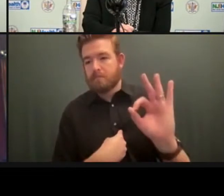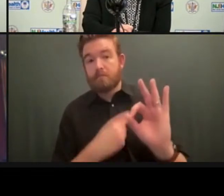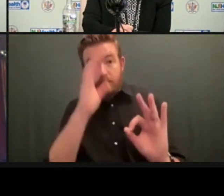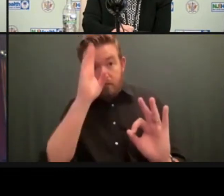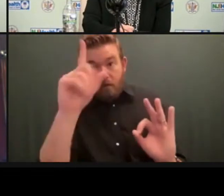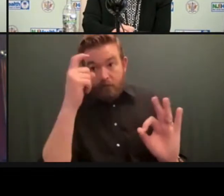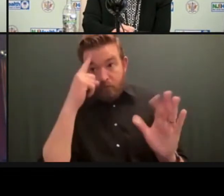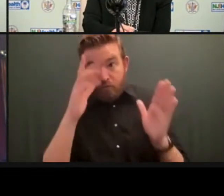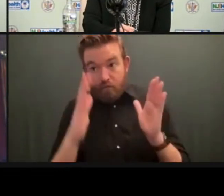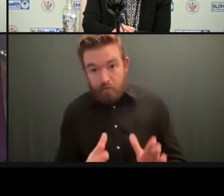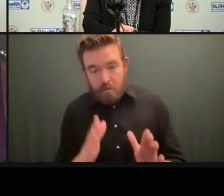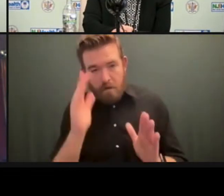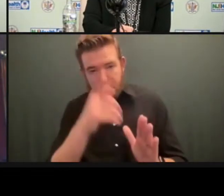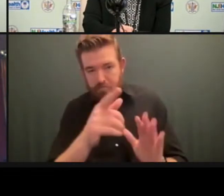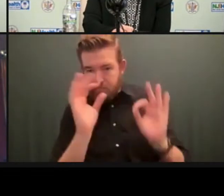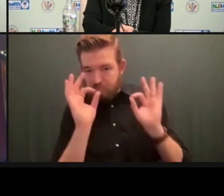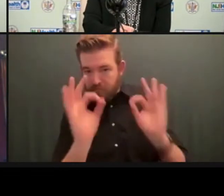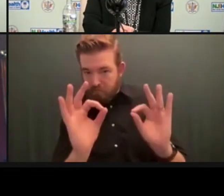things considered.